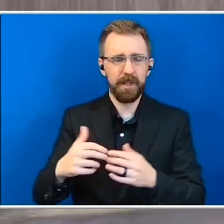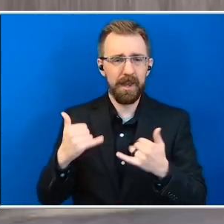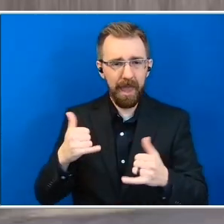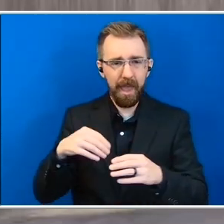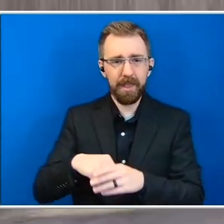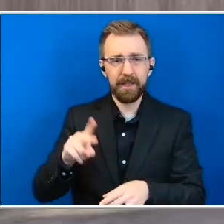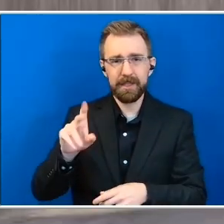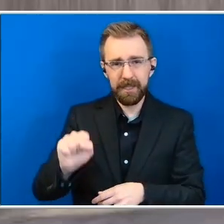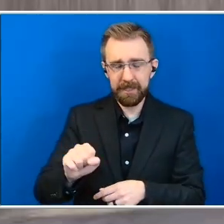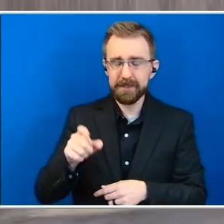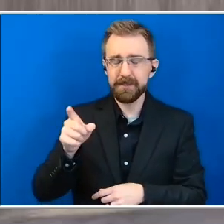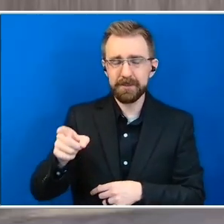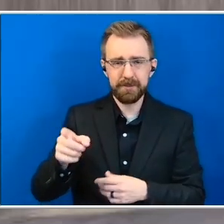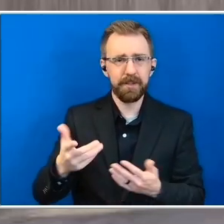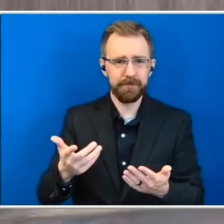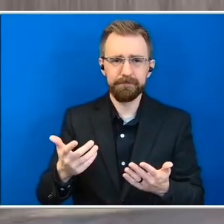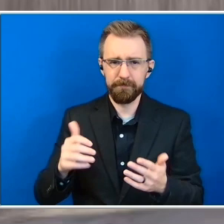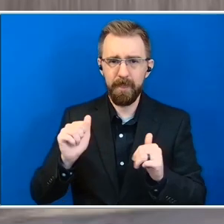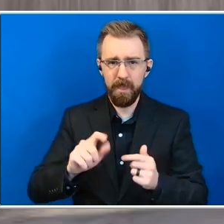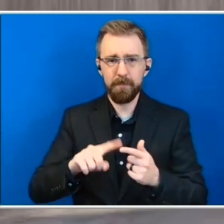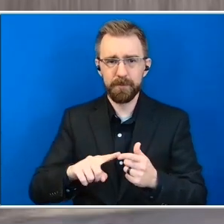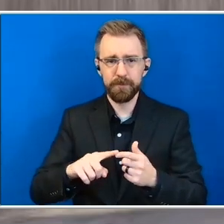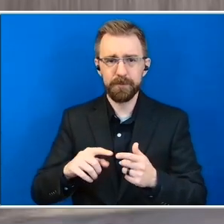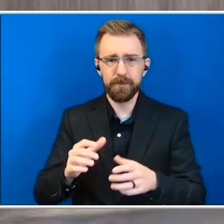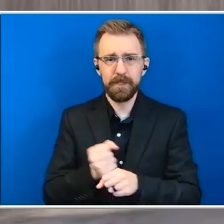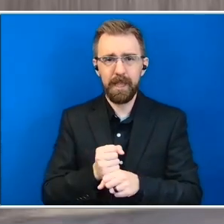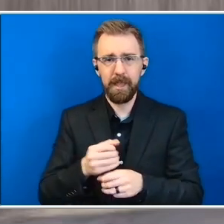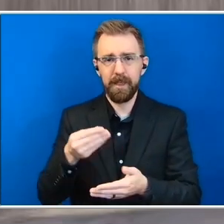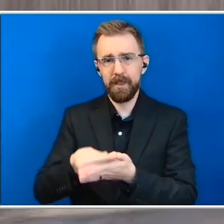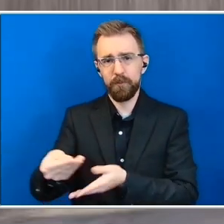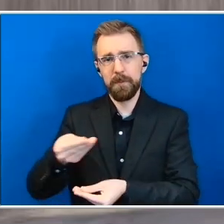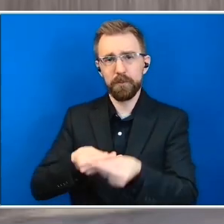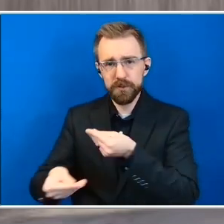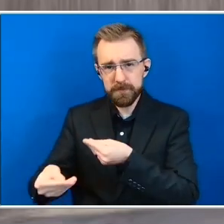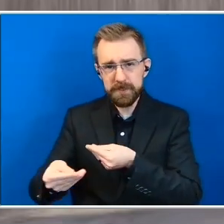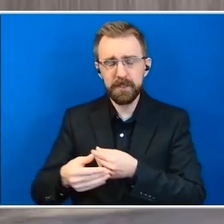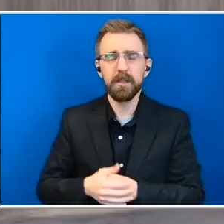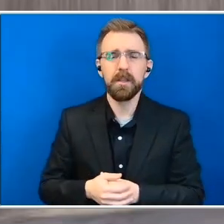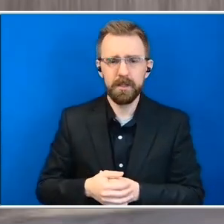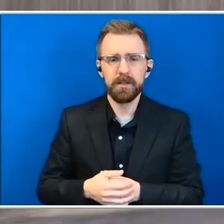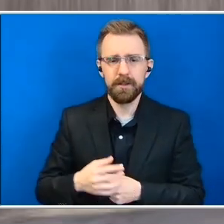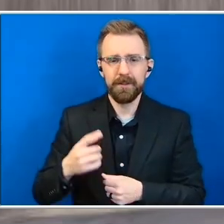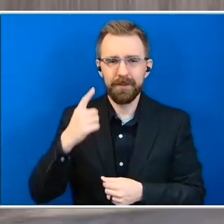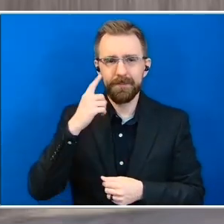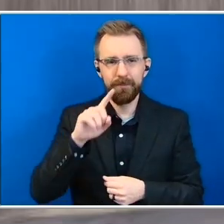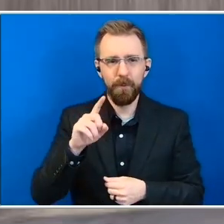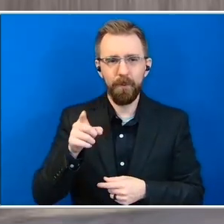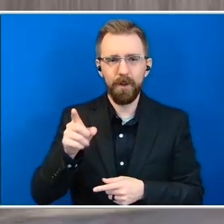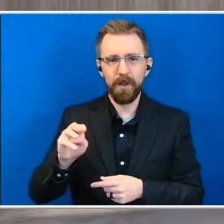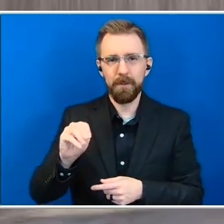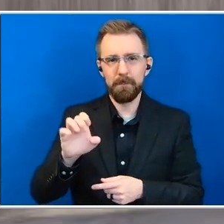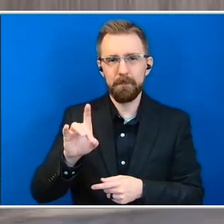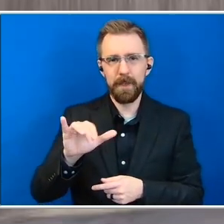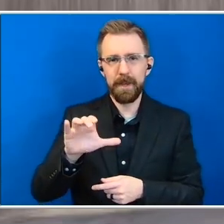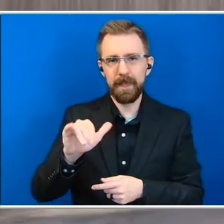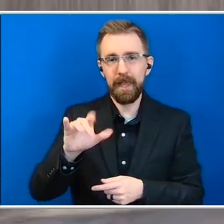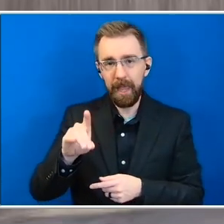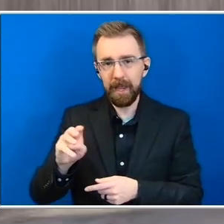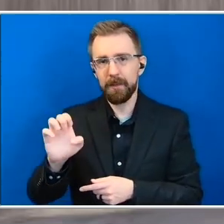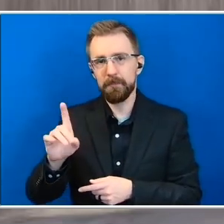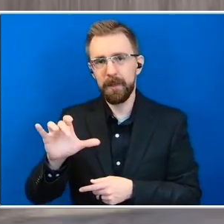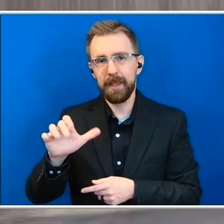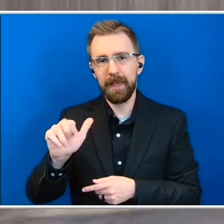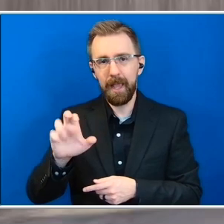they are able to get reimbursement for under Medicaid and Medicare, which is amazing. But we've